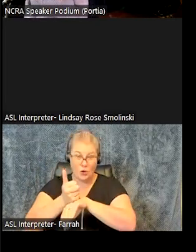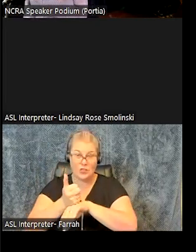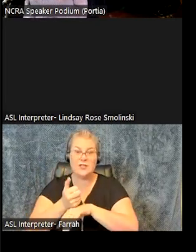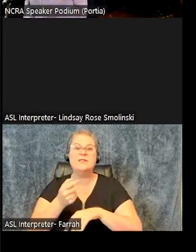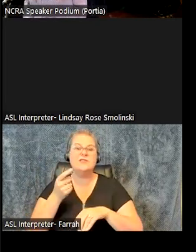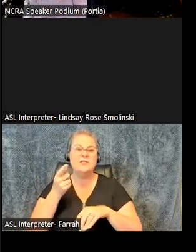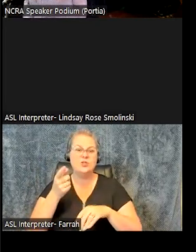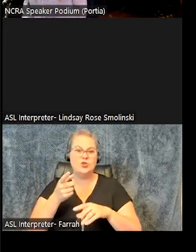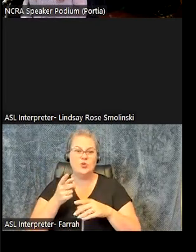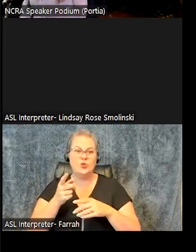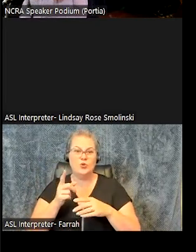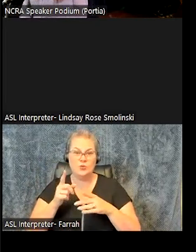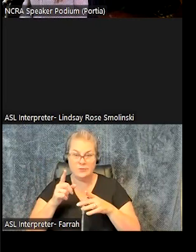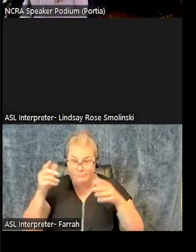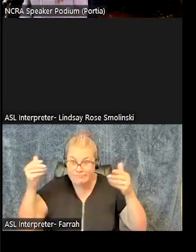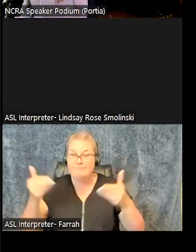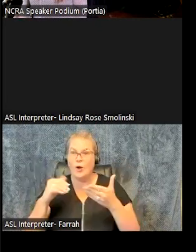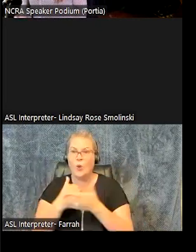Austin.